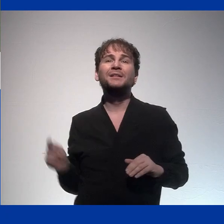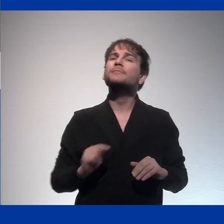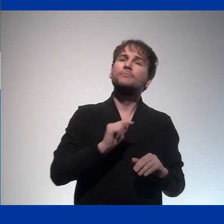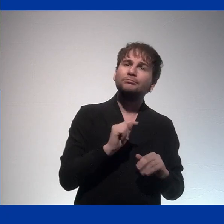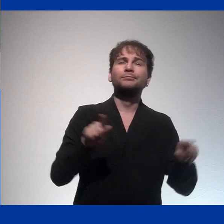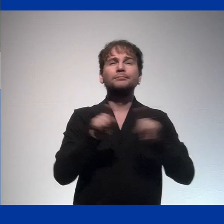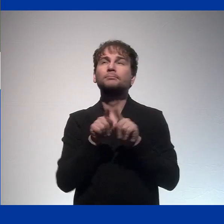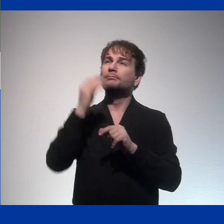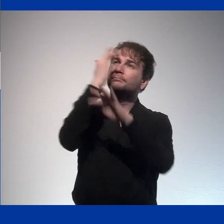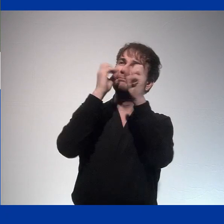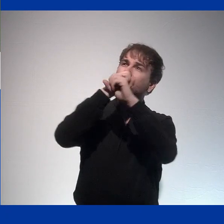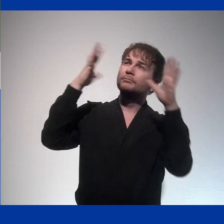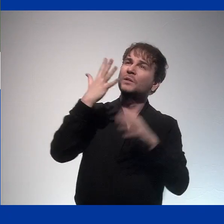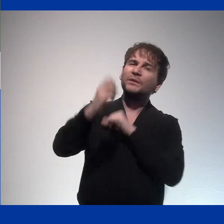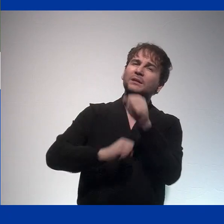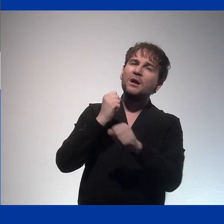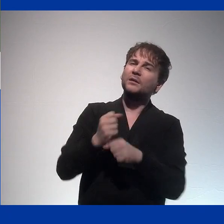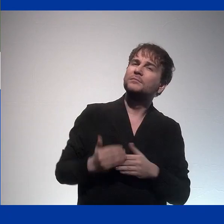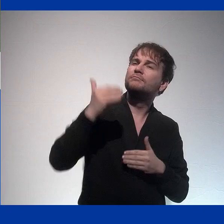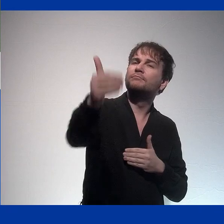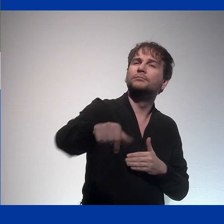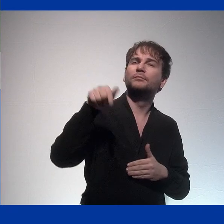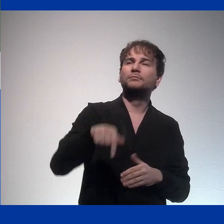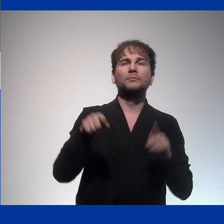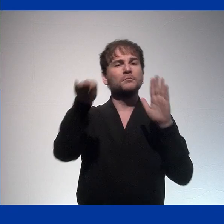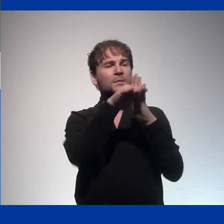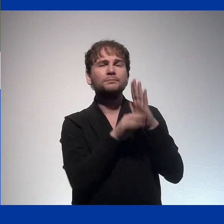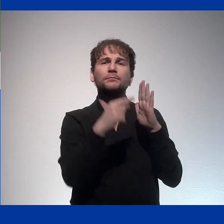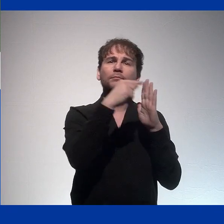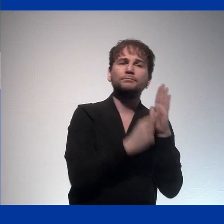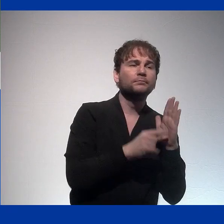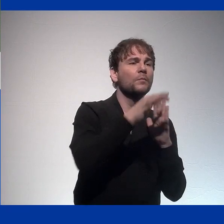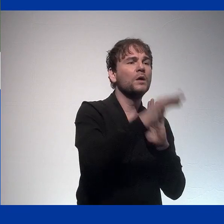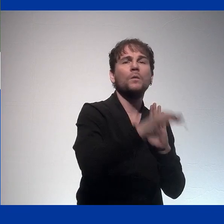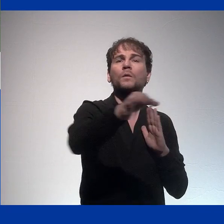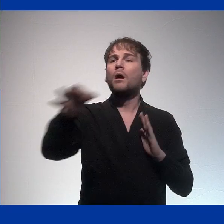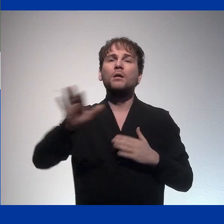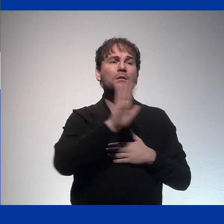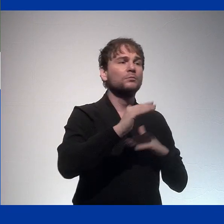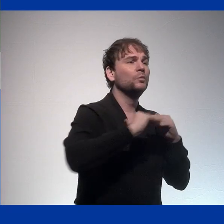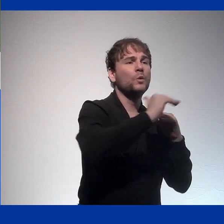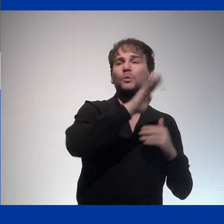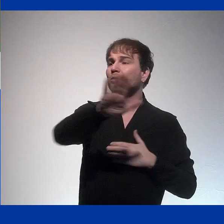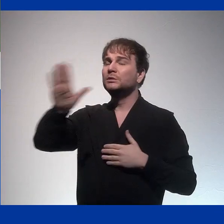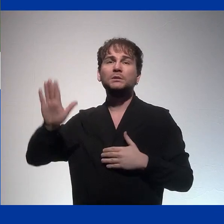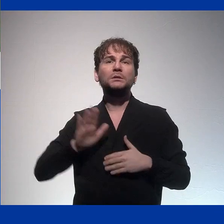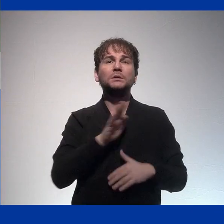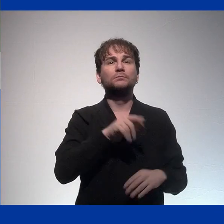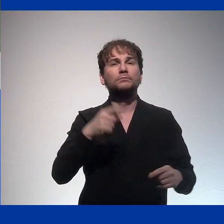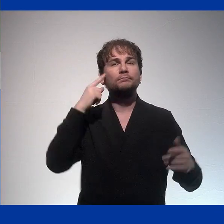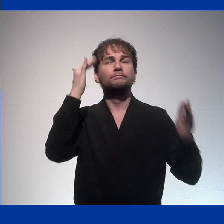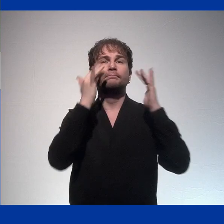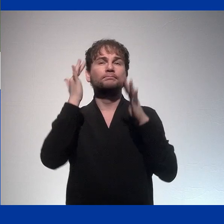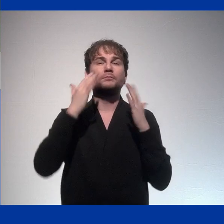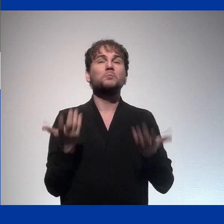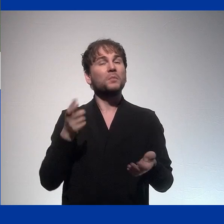level. Also is a 5-year communication plan needed to make ongoing visible the